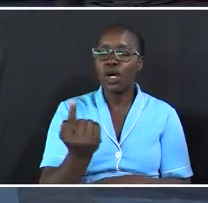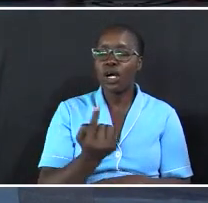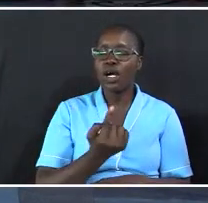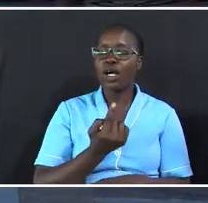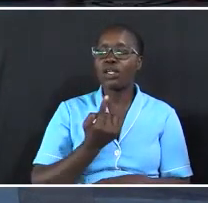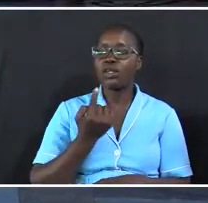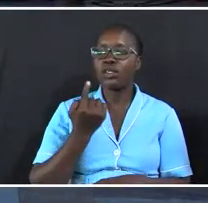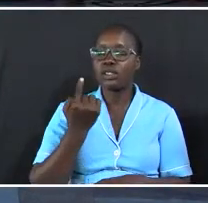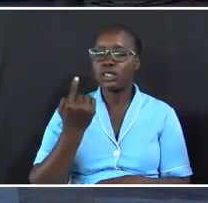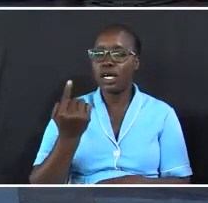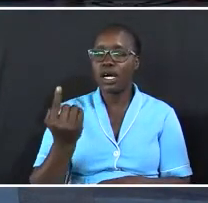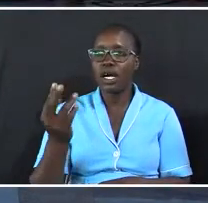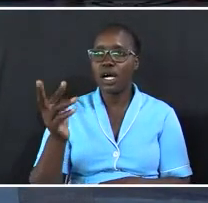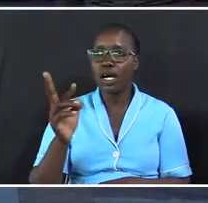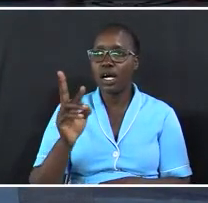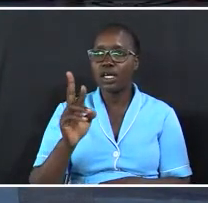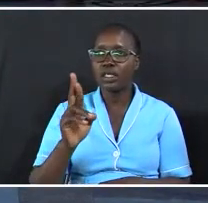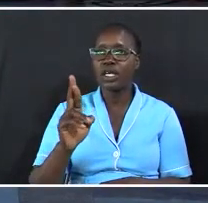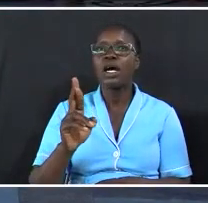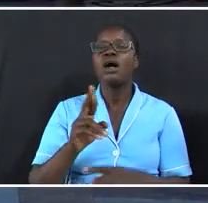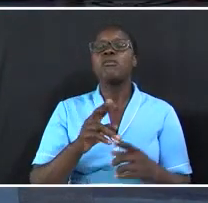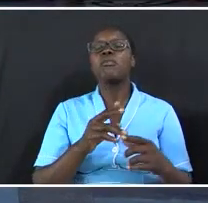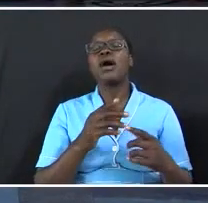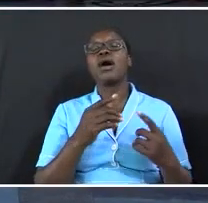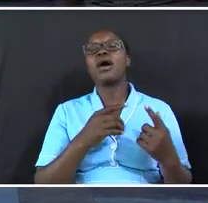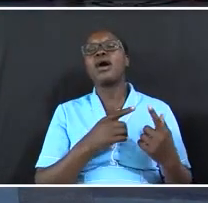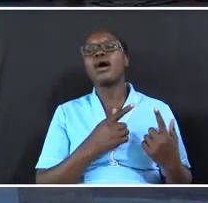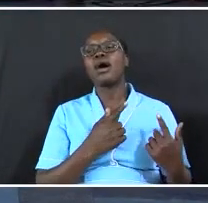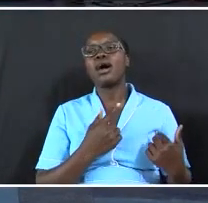alone are my heart's